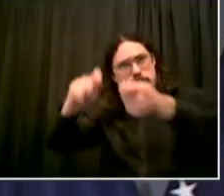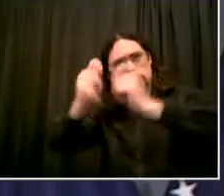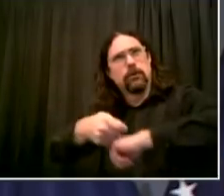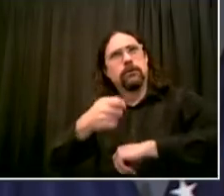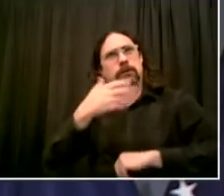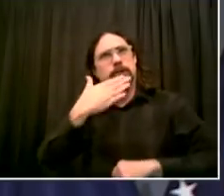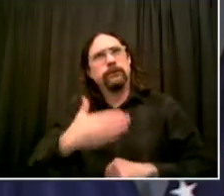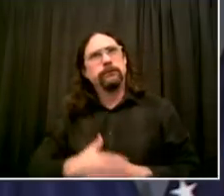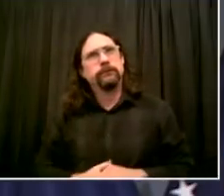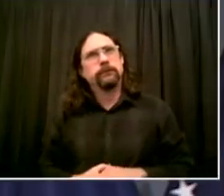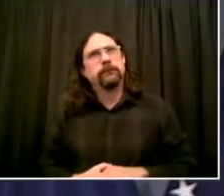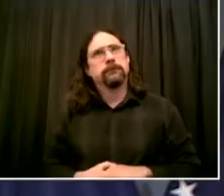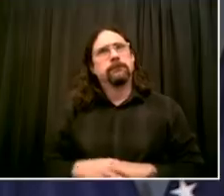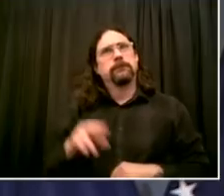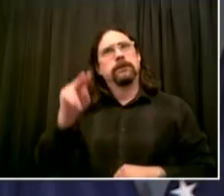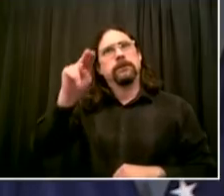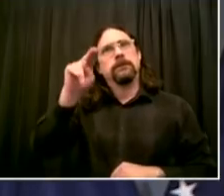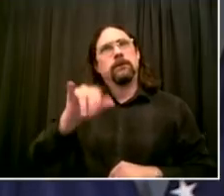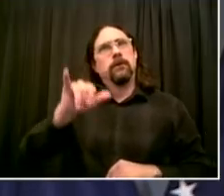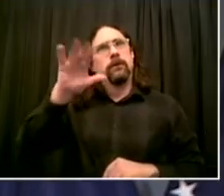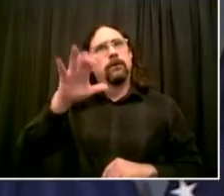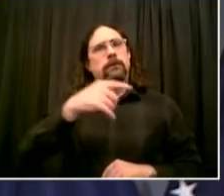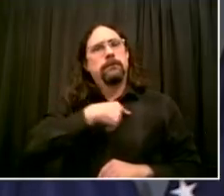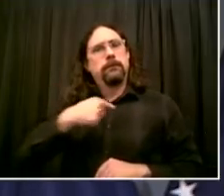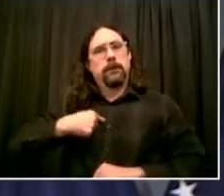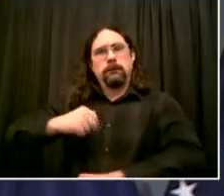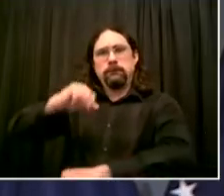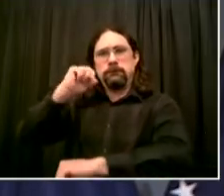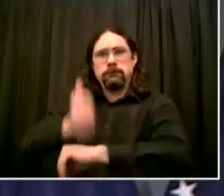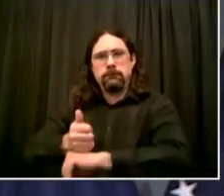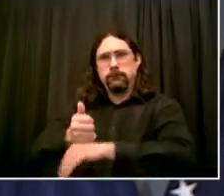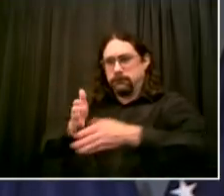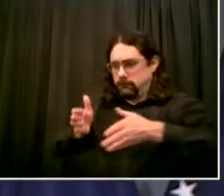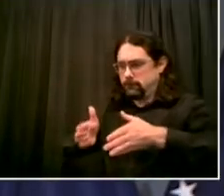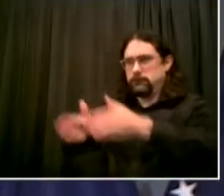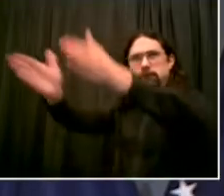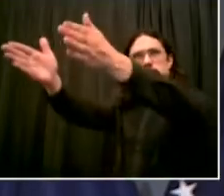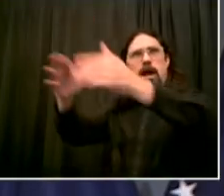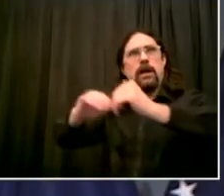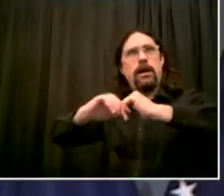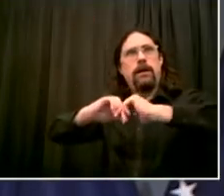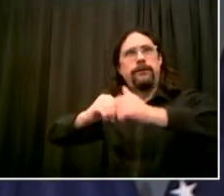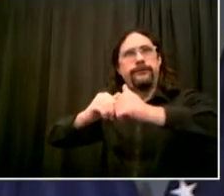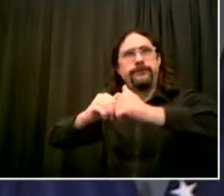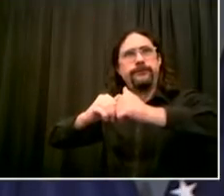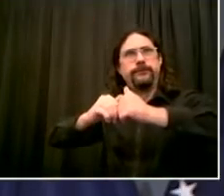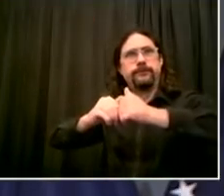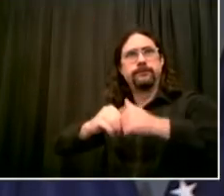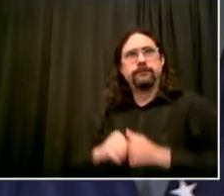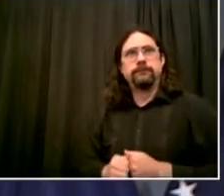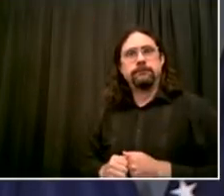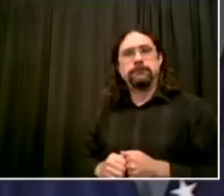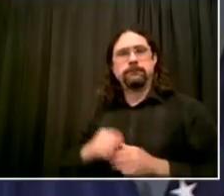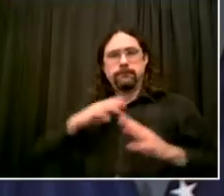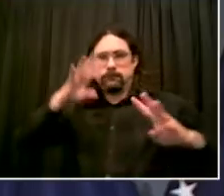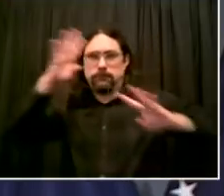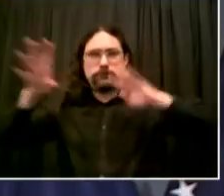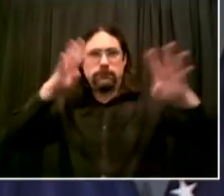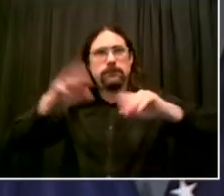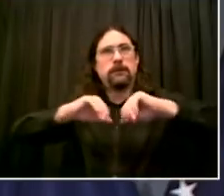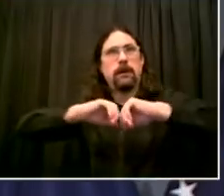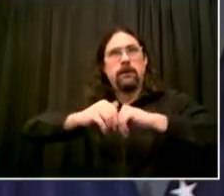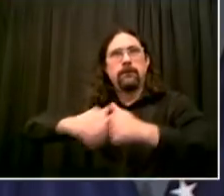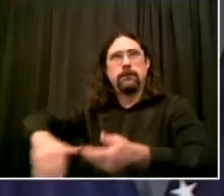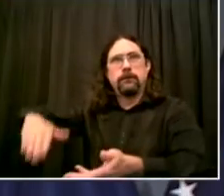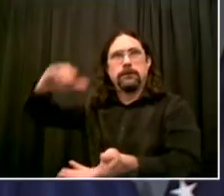Management System on the front line, interrupting and reducing violence by mediating conflict and working with young people